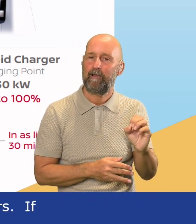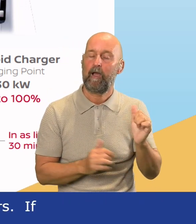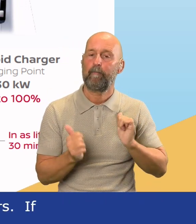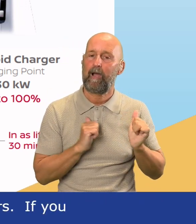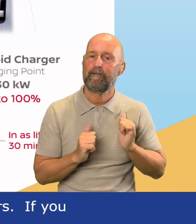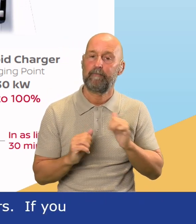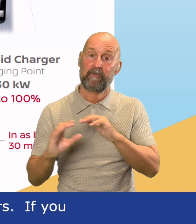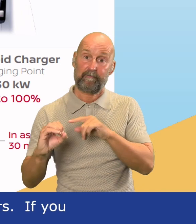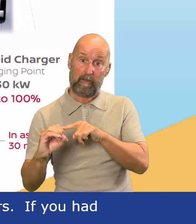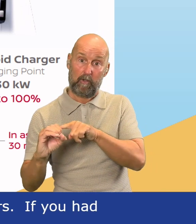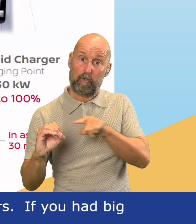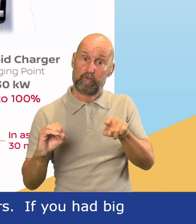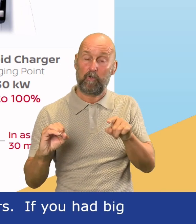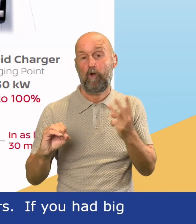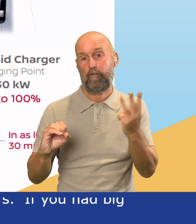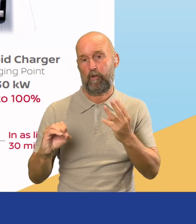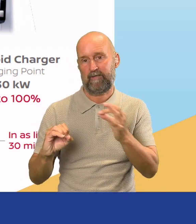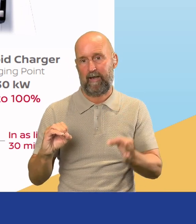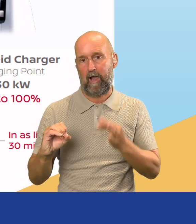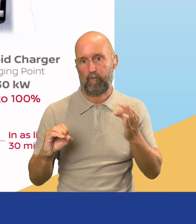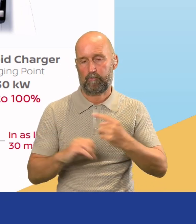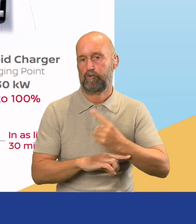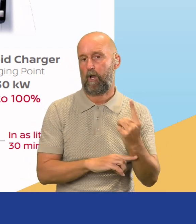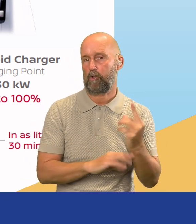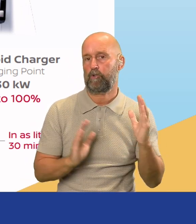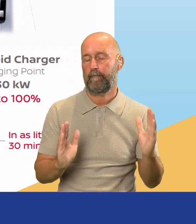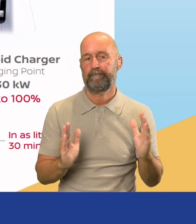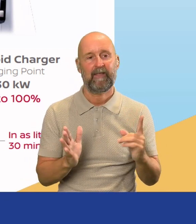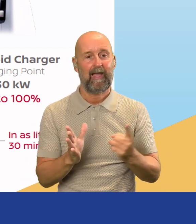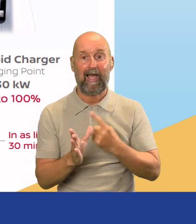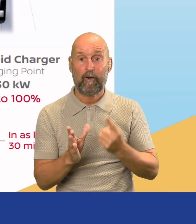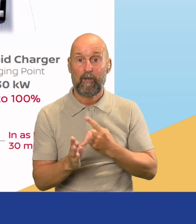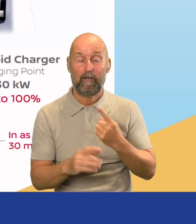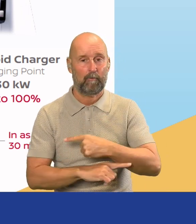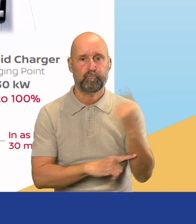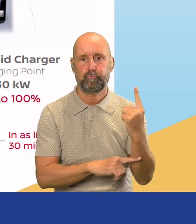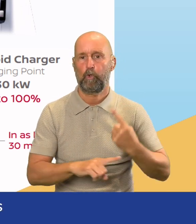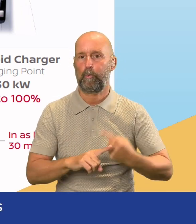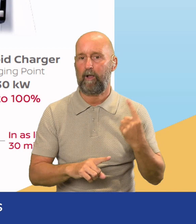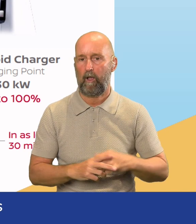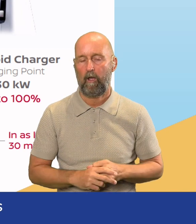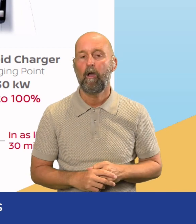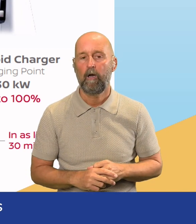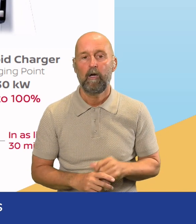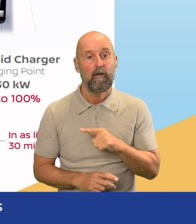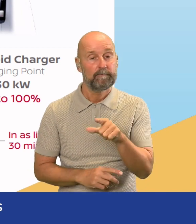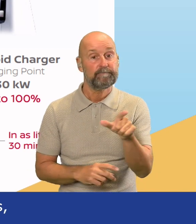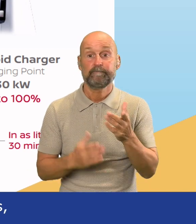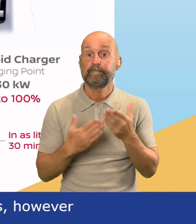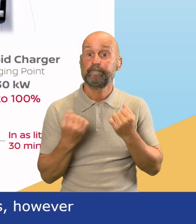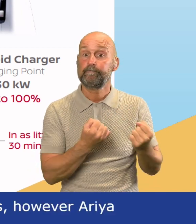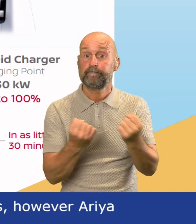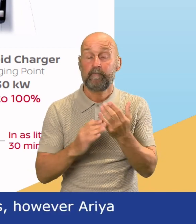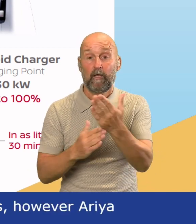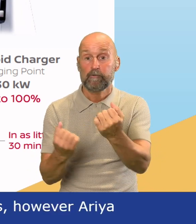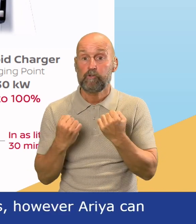charge from flat in about 13 hours. However, Aria can charge a lot quicker than that. So if, for example, you're out and about, you're going to the gym